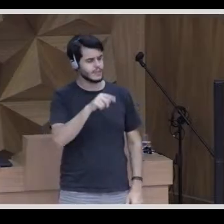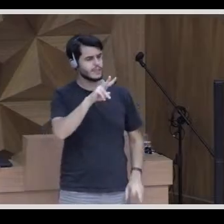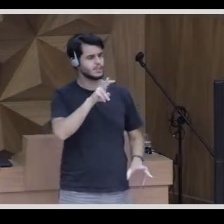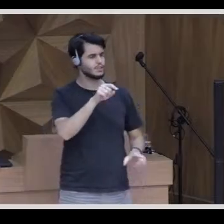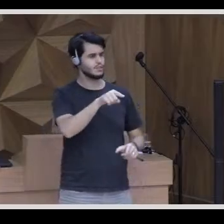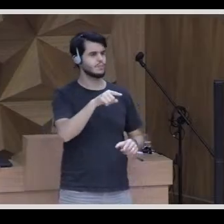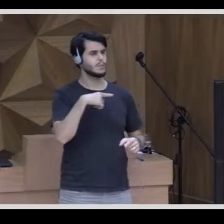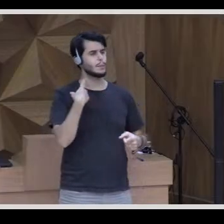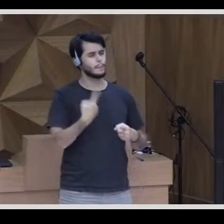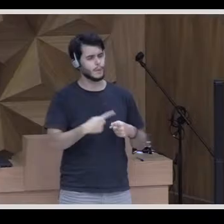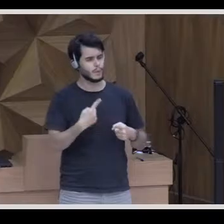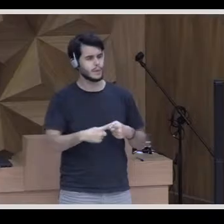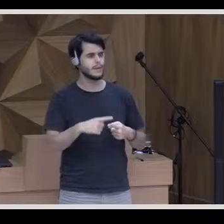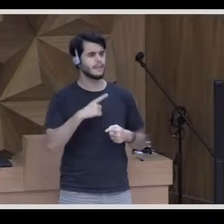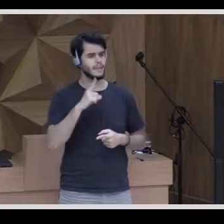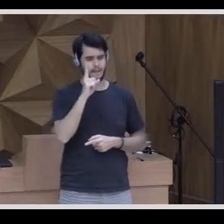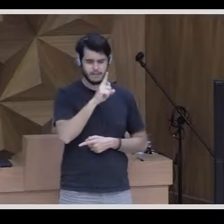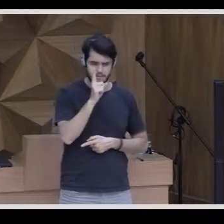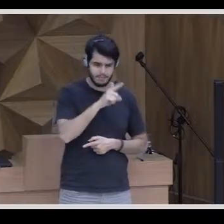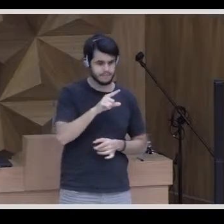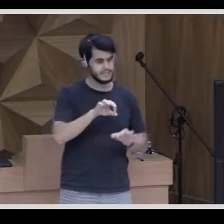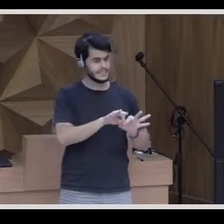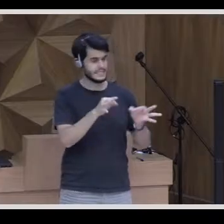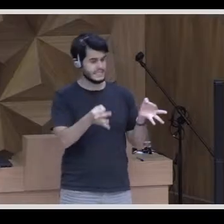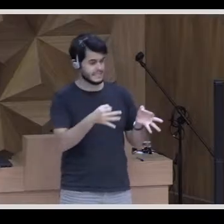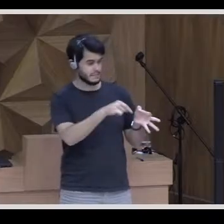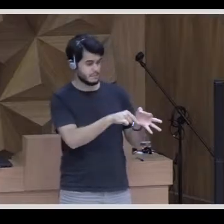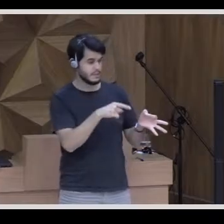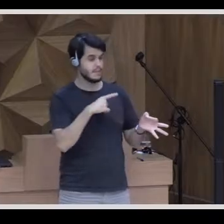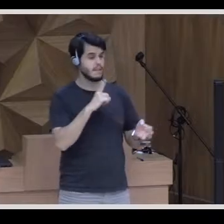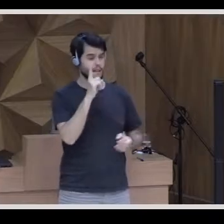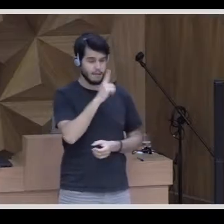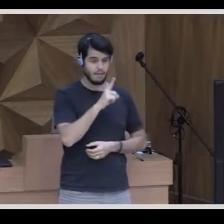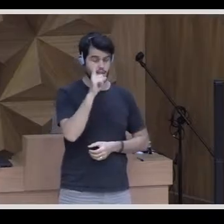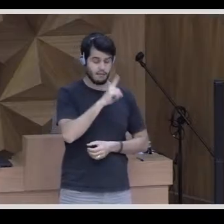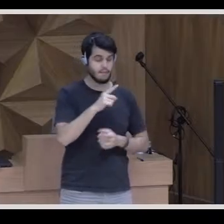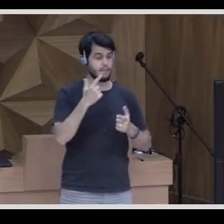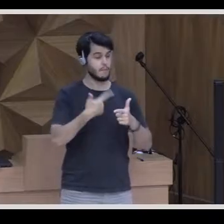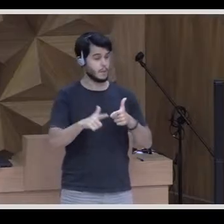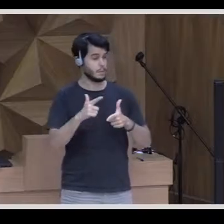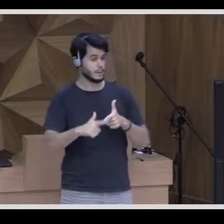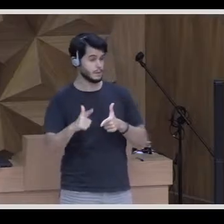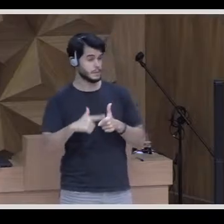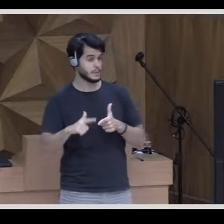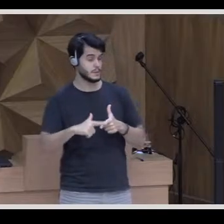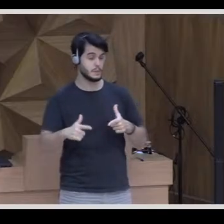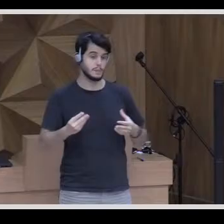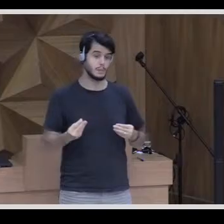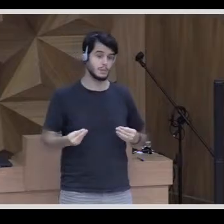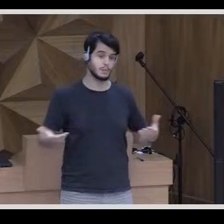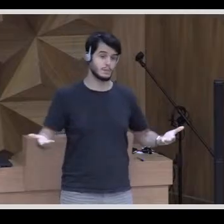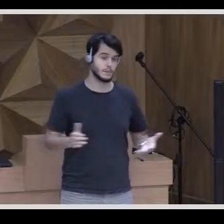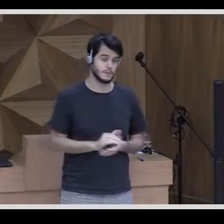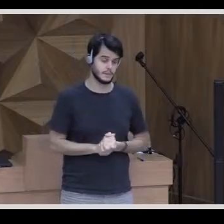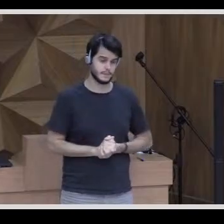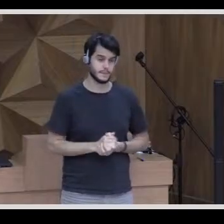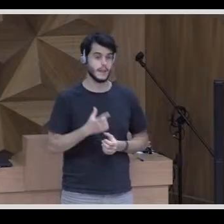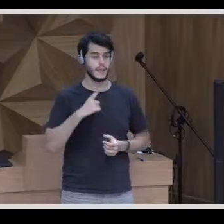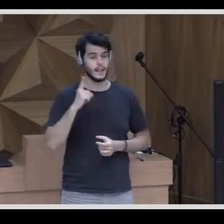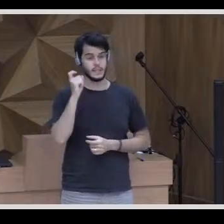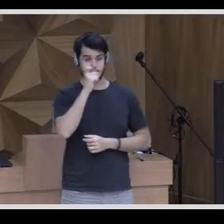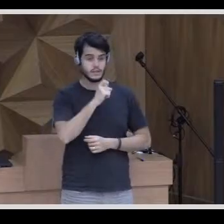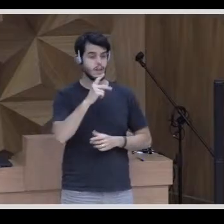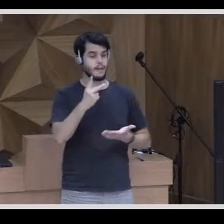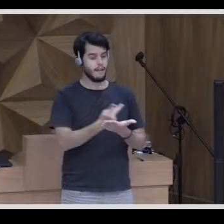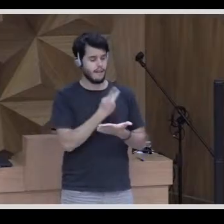problematic? And the particular area in which they were problematic was around their use. So of all of the kind of errors that people like